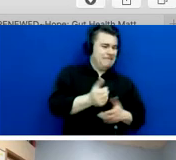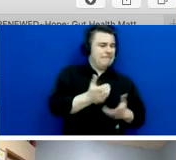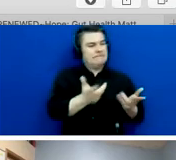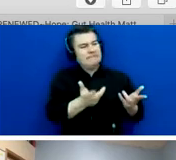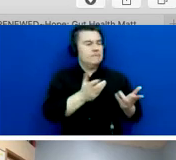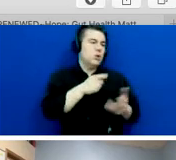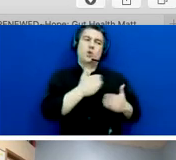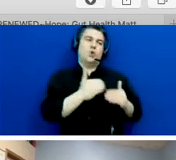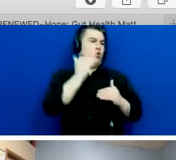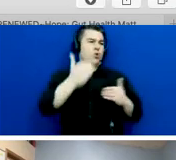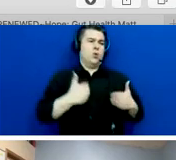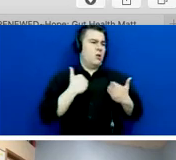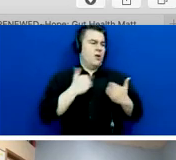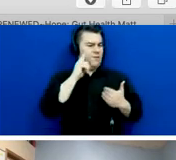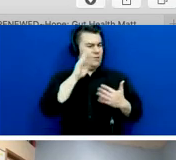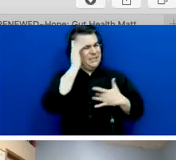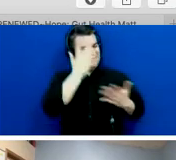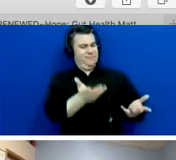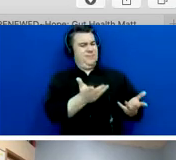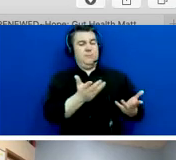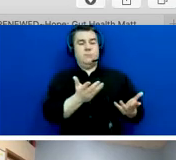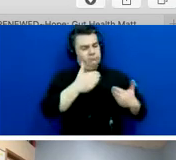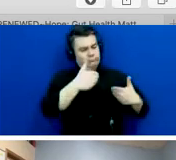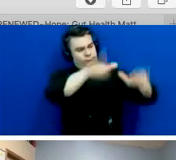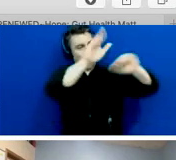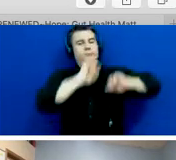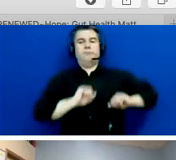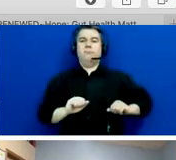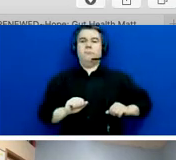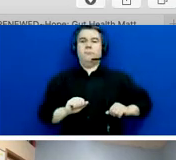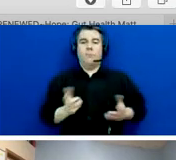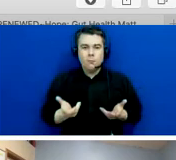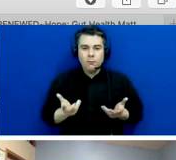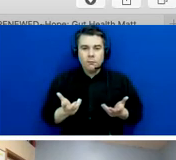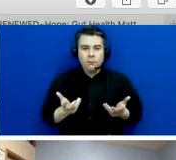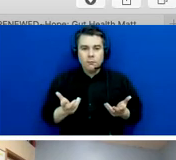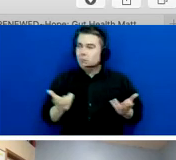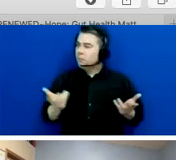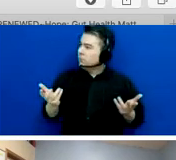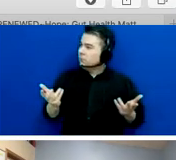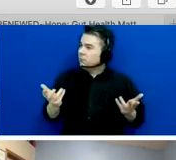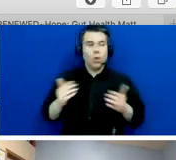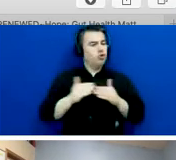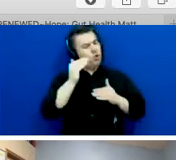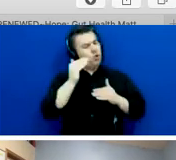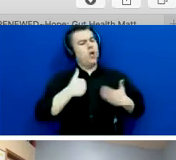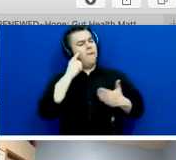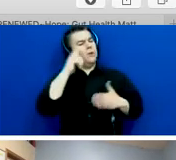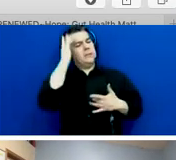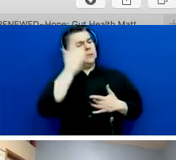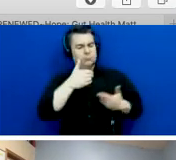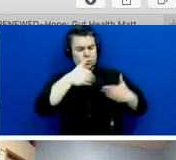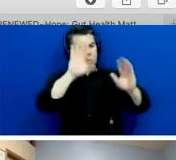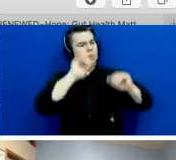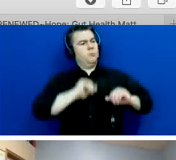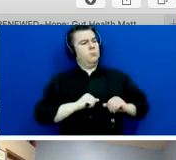you're too young to be this sick, and sent me on my way. That was kind of like the basis of it. Well, you're too young to be this sick, so